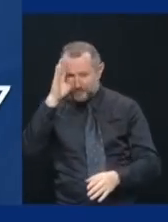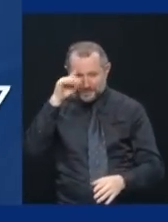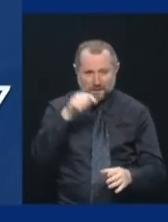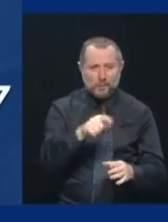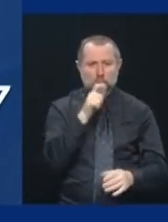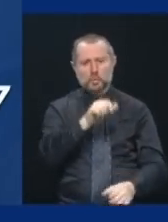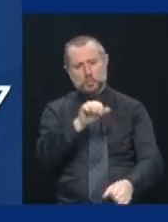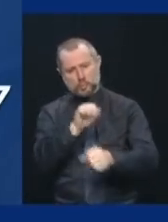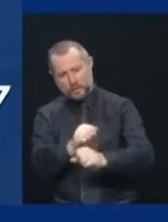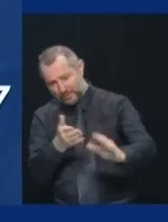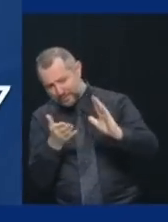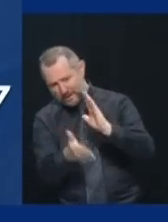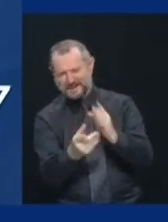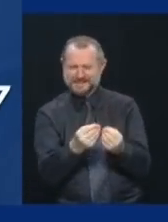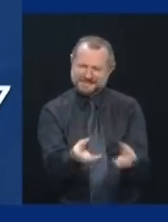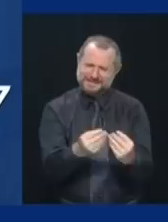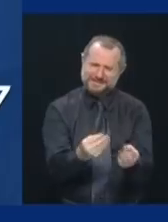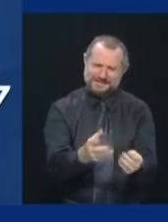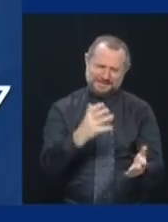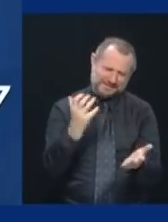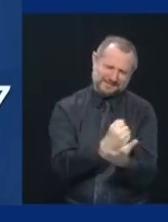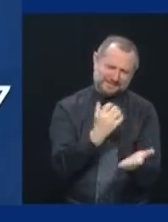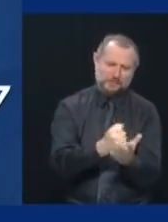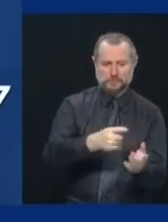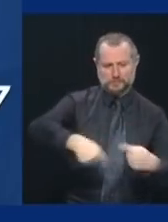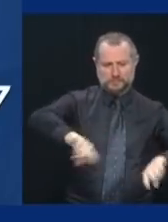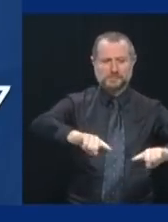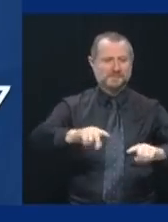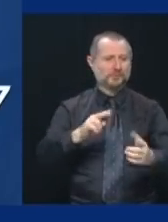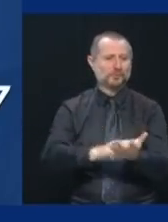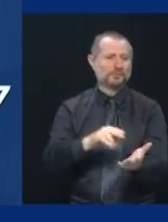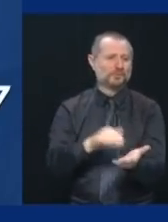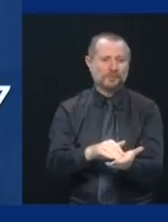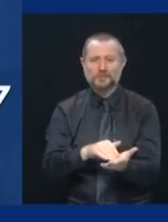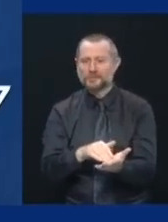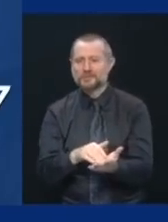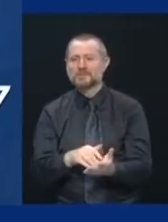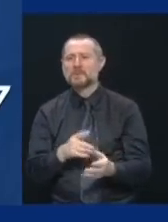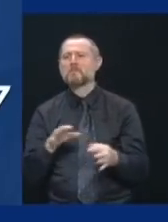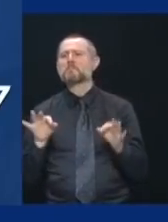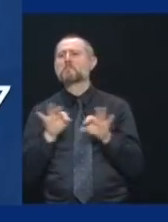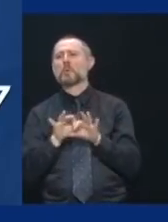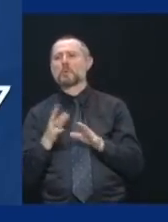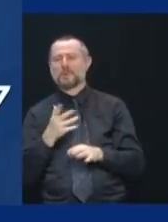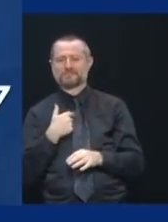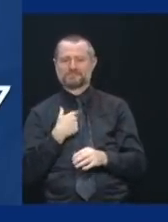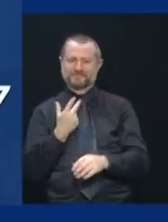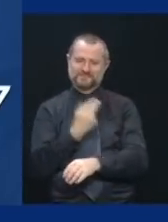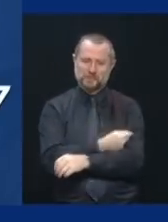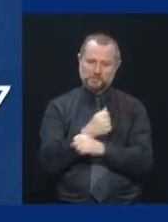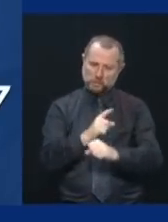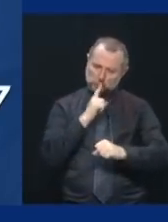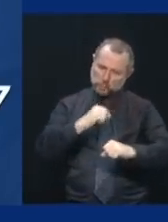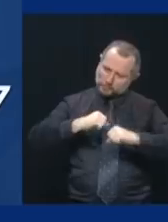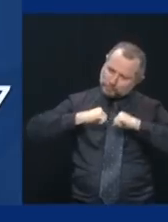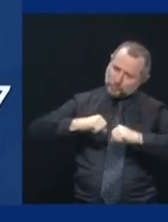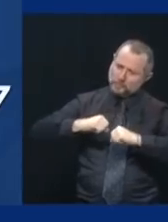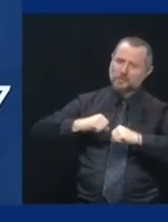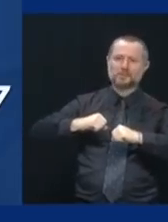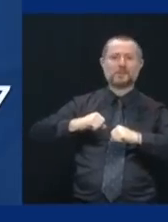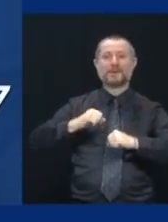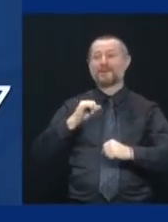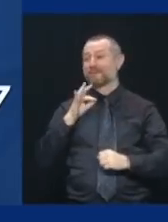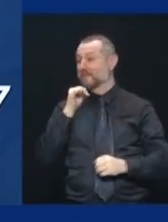and doctors. They're exposed most. They would be super spreaders if they get it. And if they get sick, the